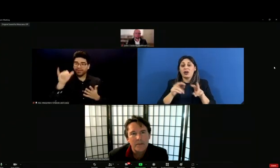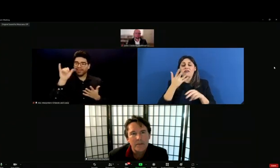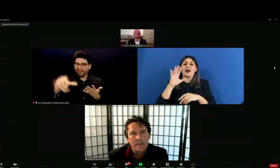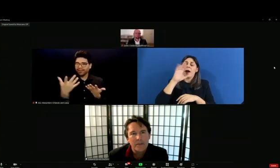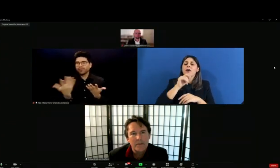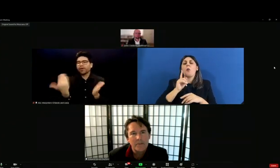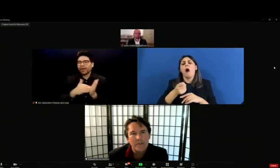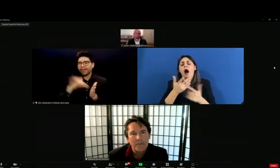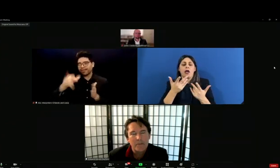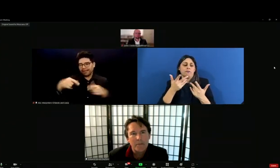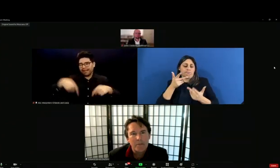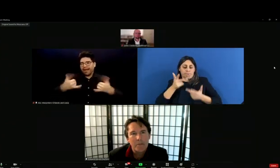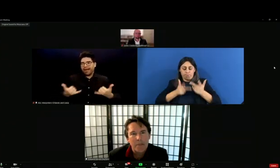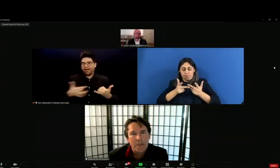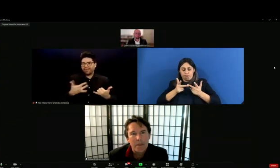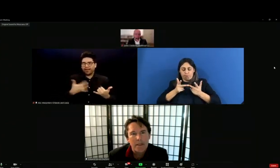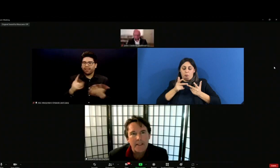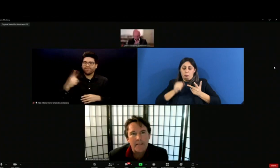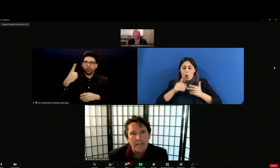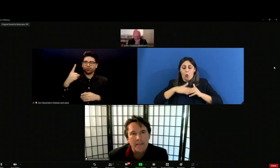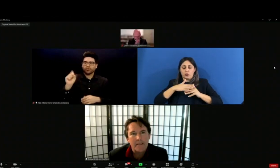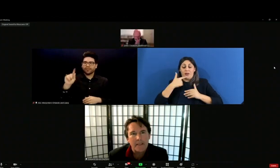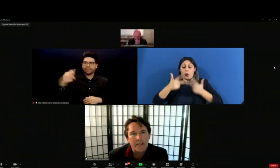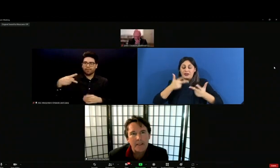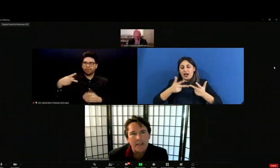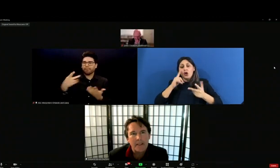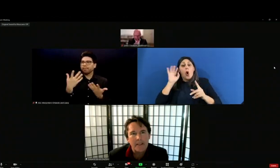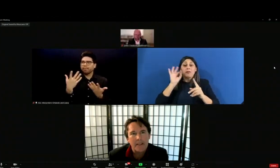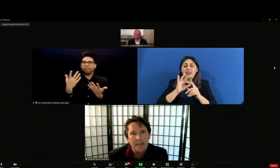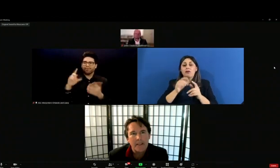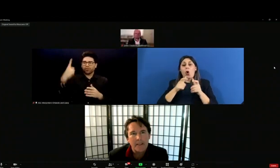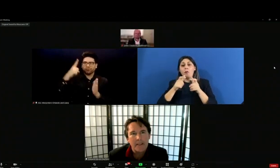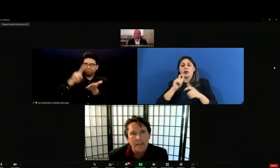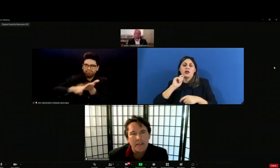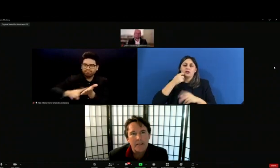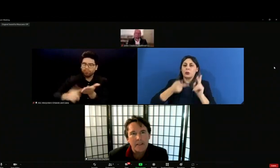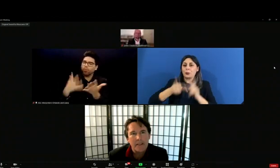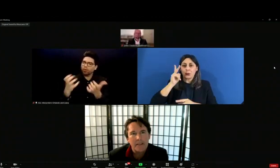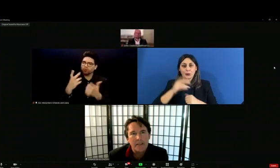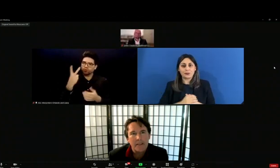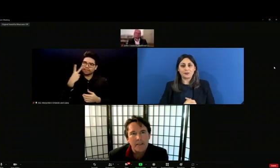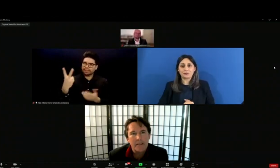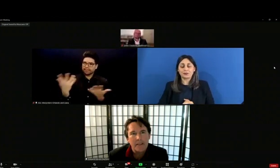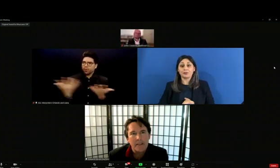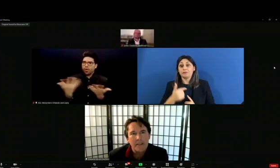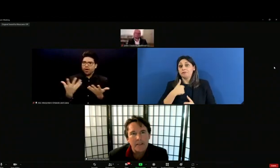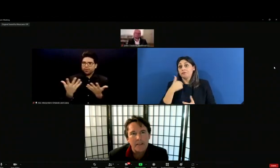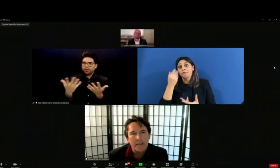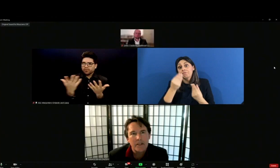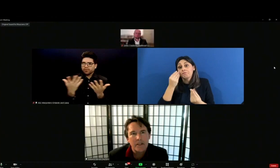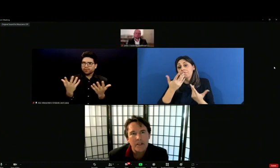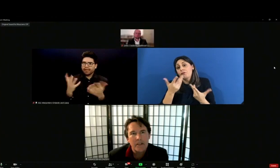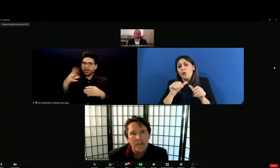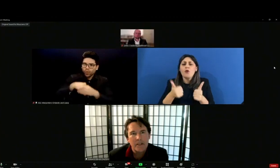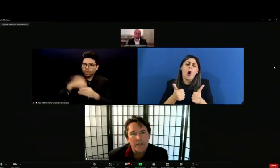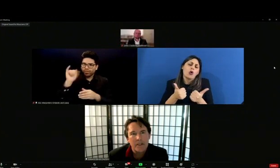first investigation into looking what structures might be used in sign languages for communicative efficiency, I thought it would be a good way to